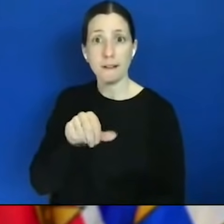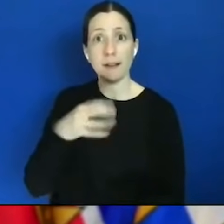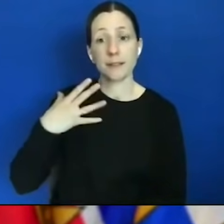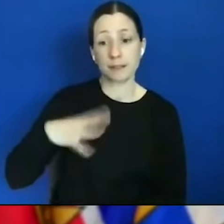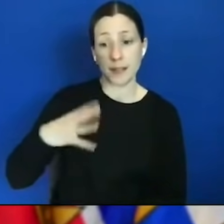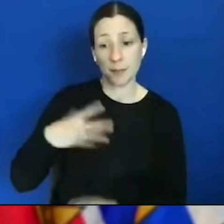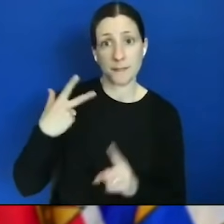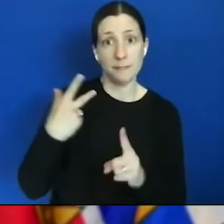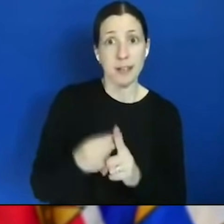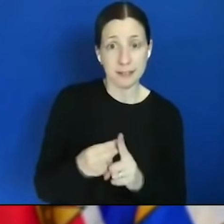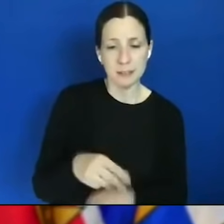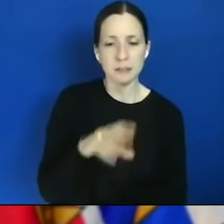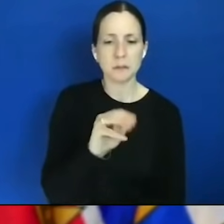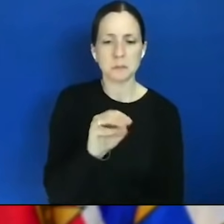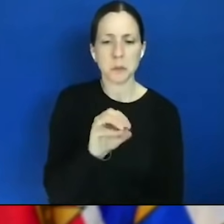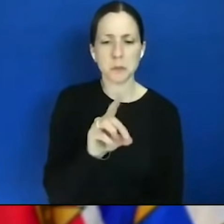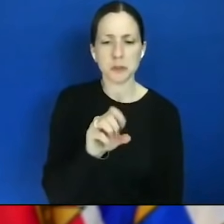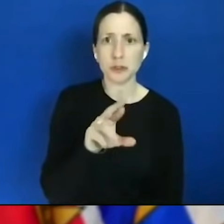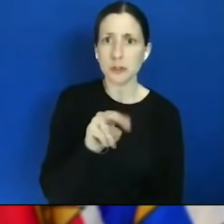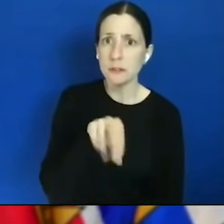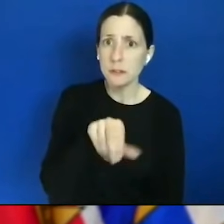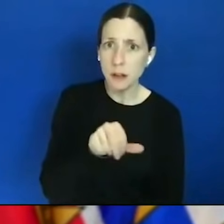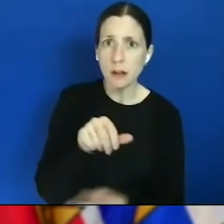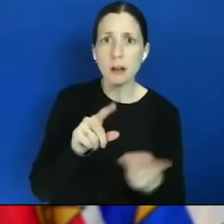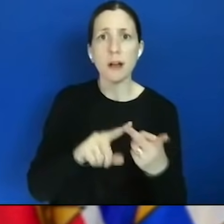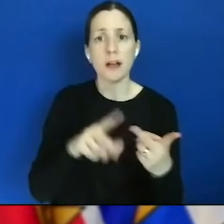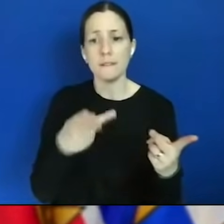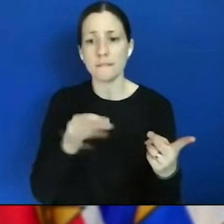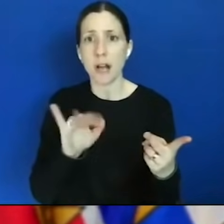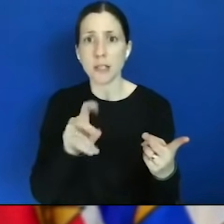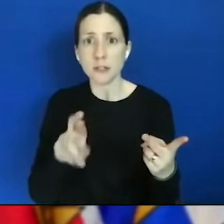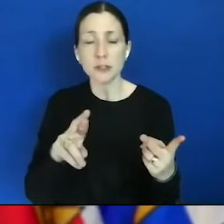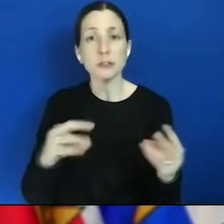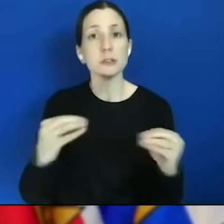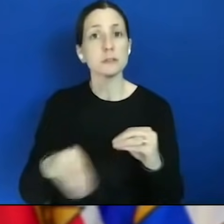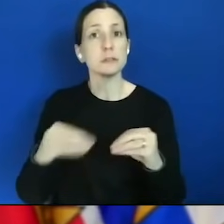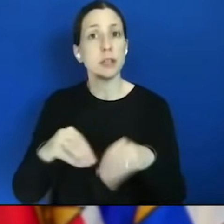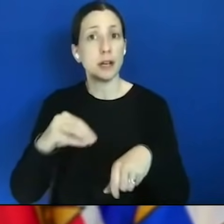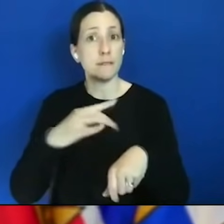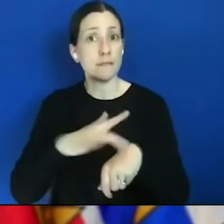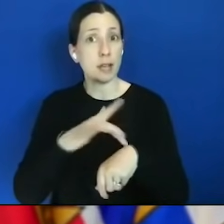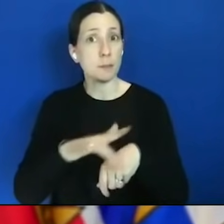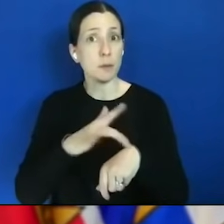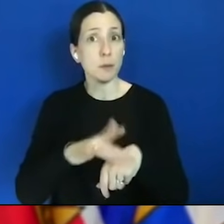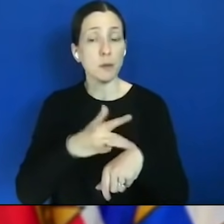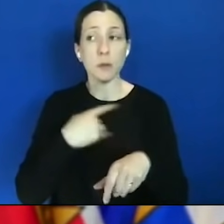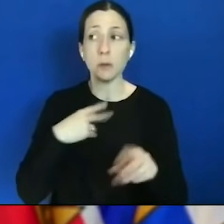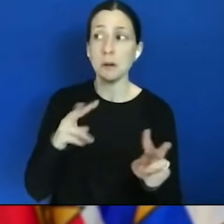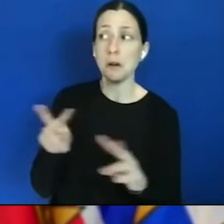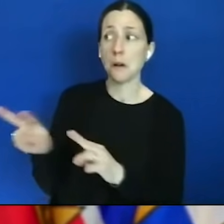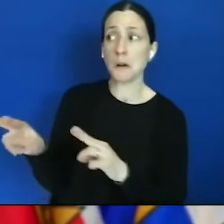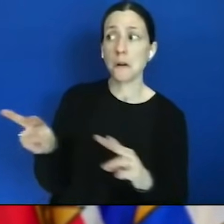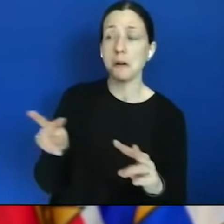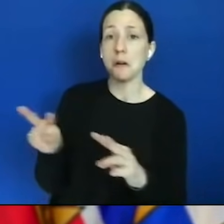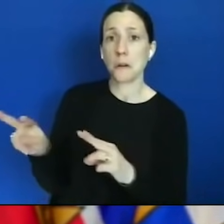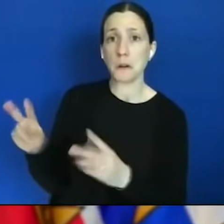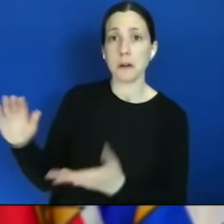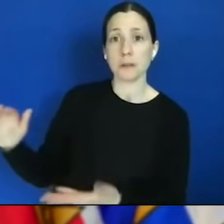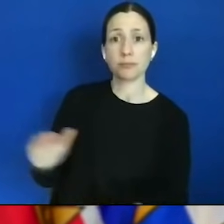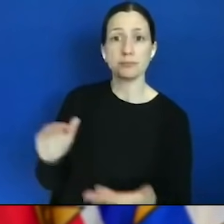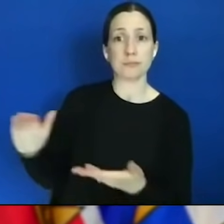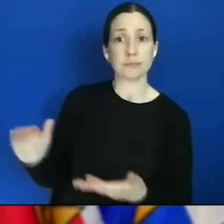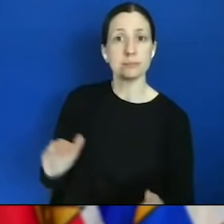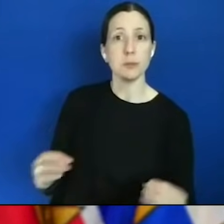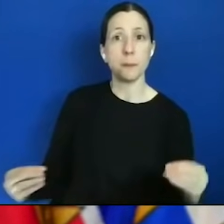longer needed to have an additional vaccine in our armamentarium, and we were watching what was happening around the world, as well